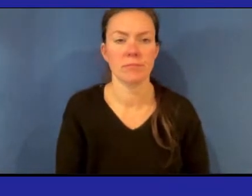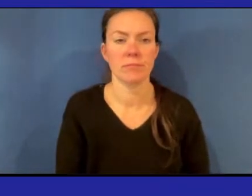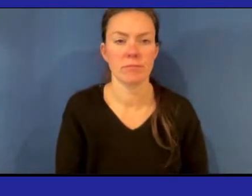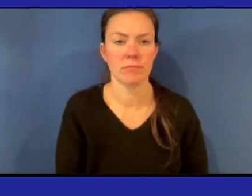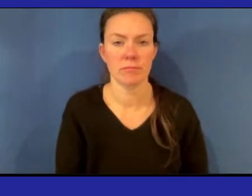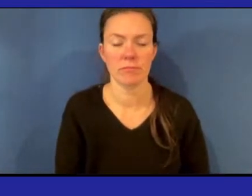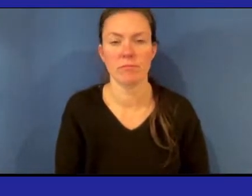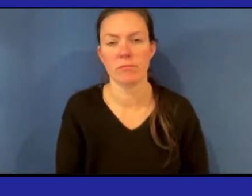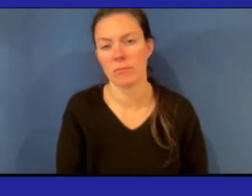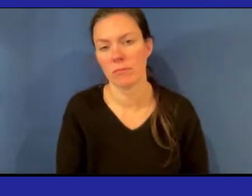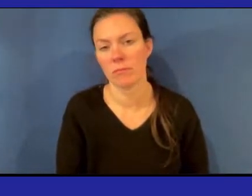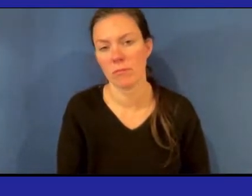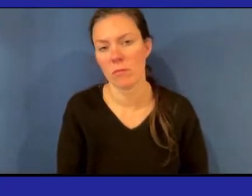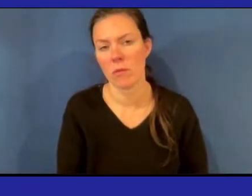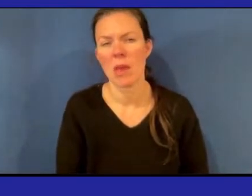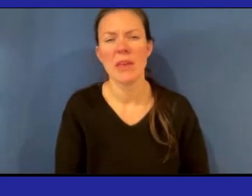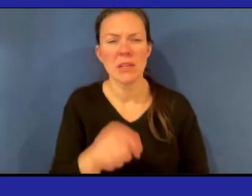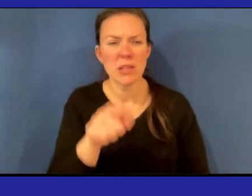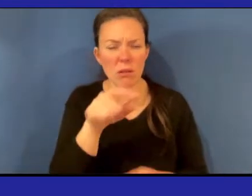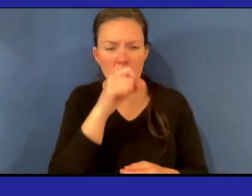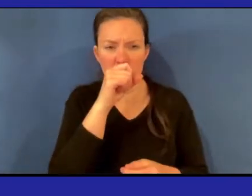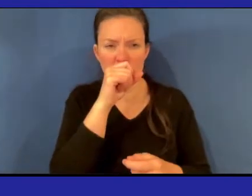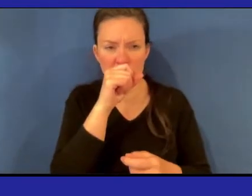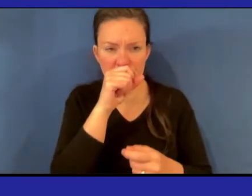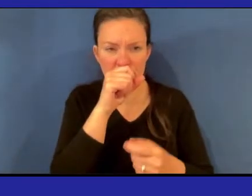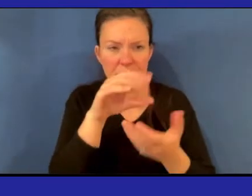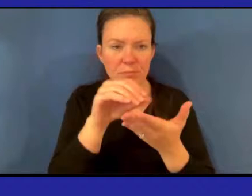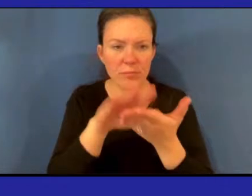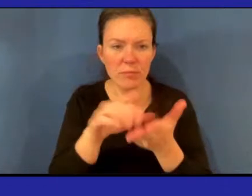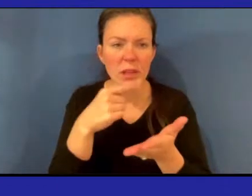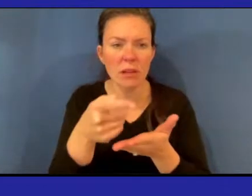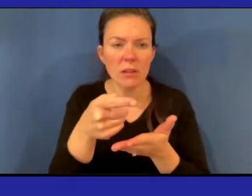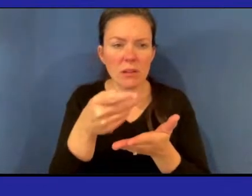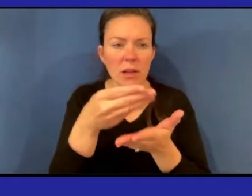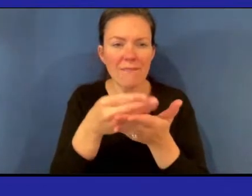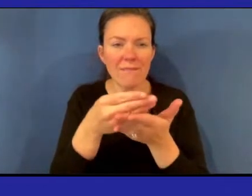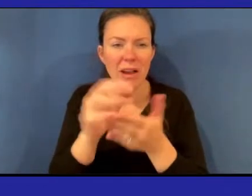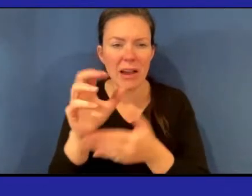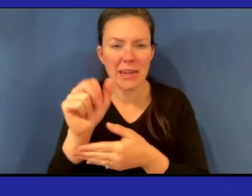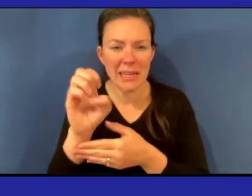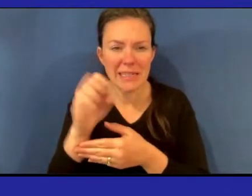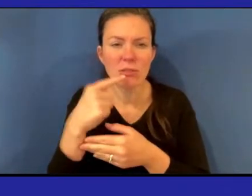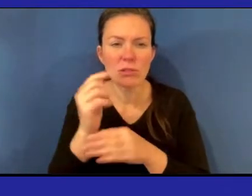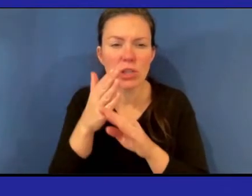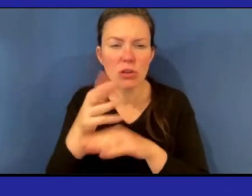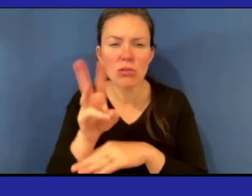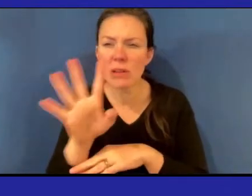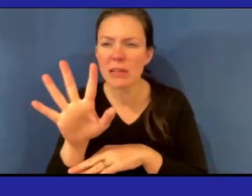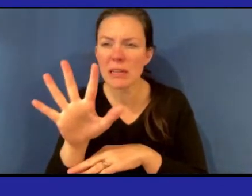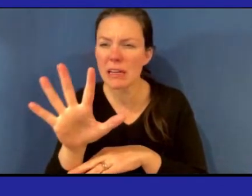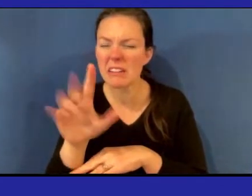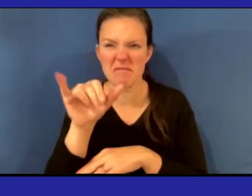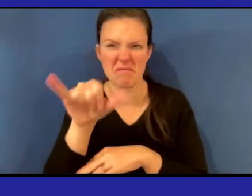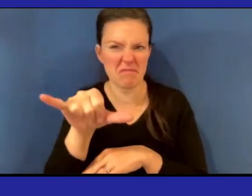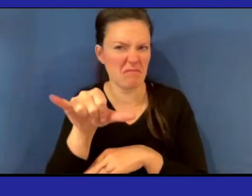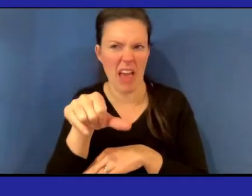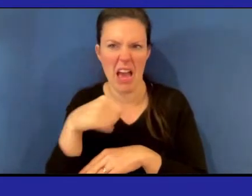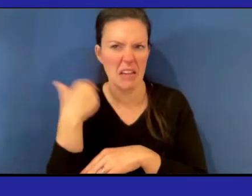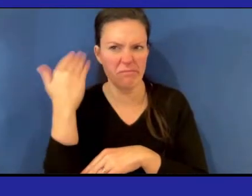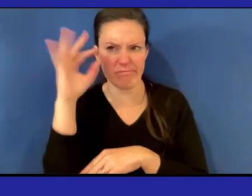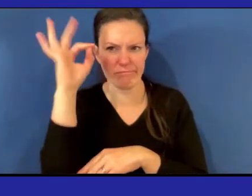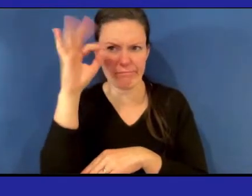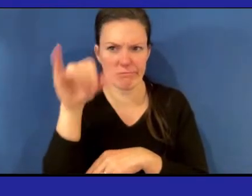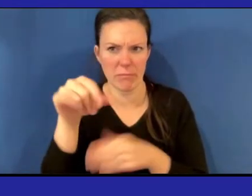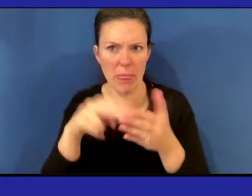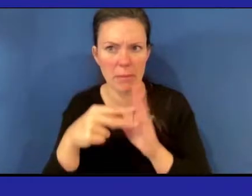And what's the note here on NYC Care and the over 65? What Yeah. is, I'm not familiar with that. Do you want to take it?